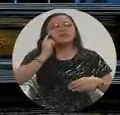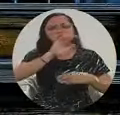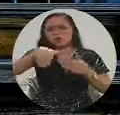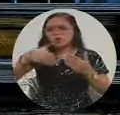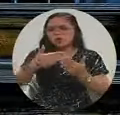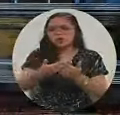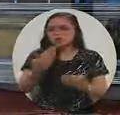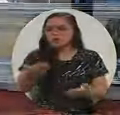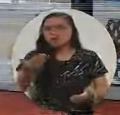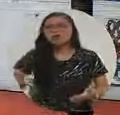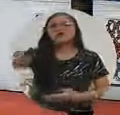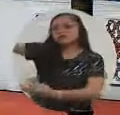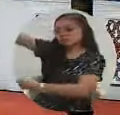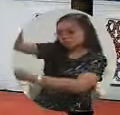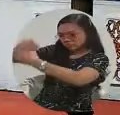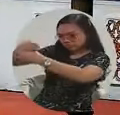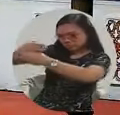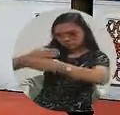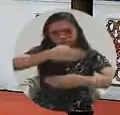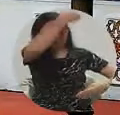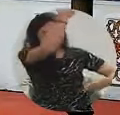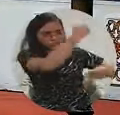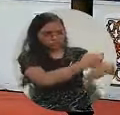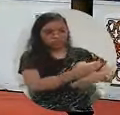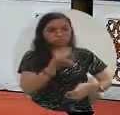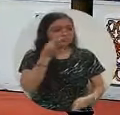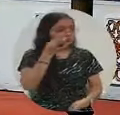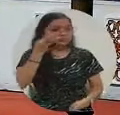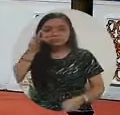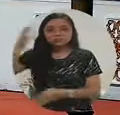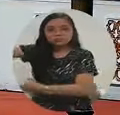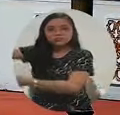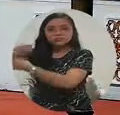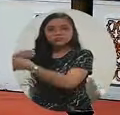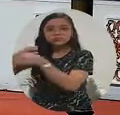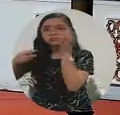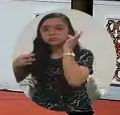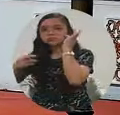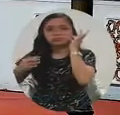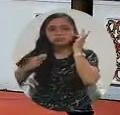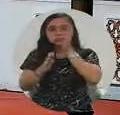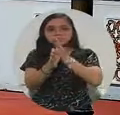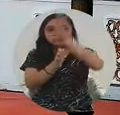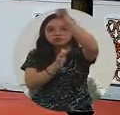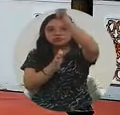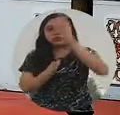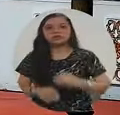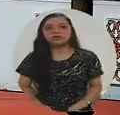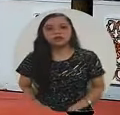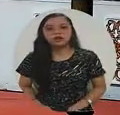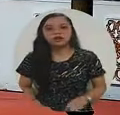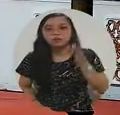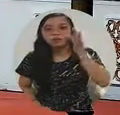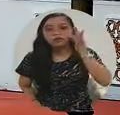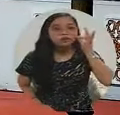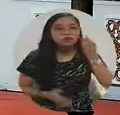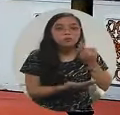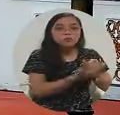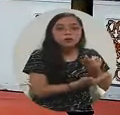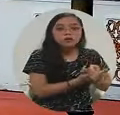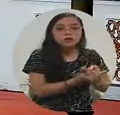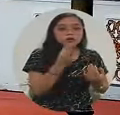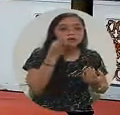all those things resist competing influences. If you are running a race or running a journey, do not wave